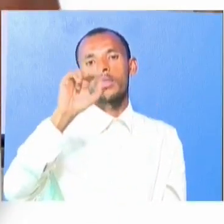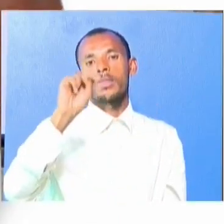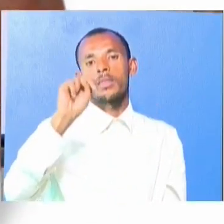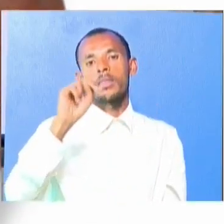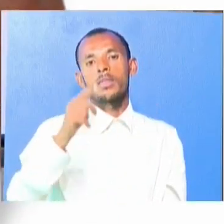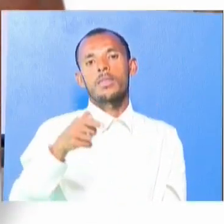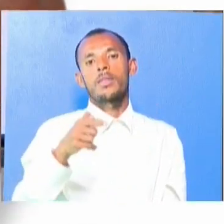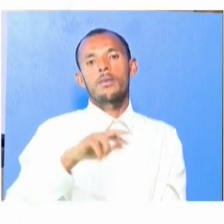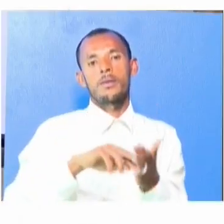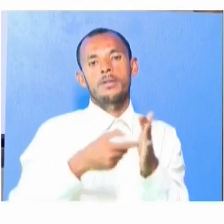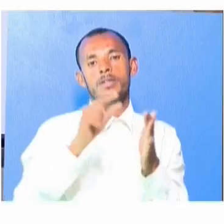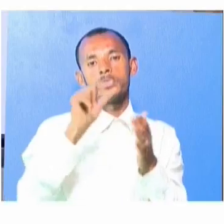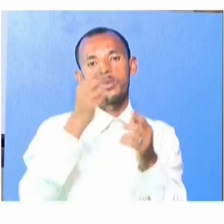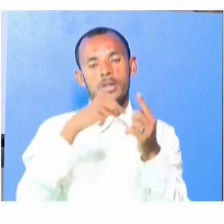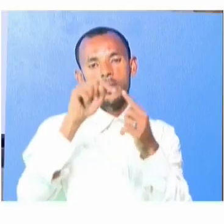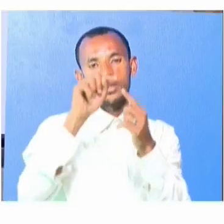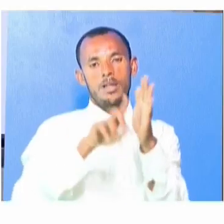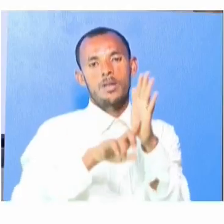order.